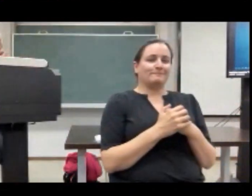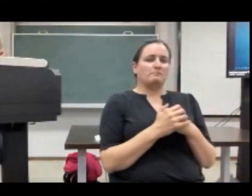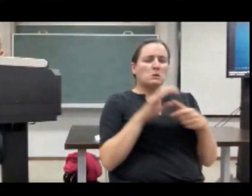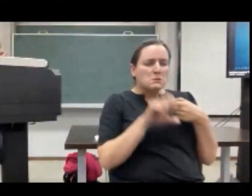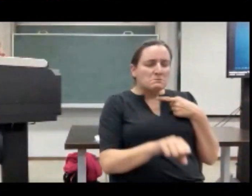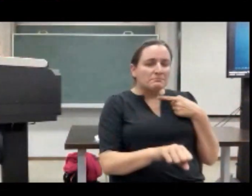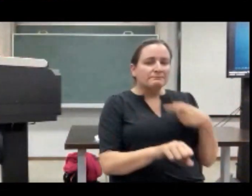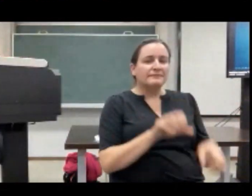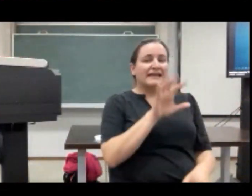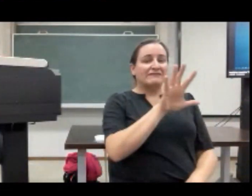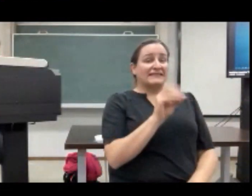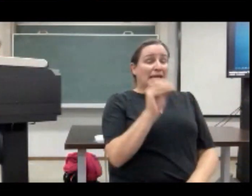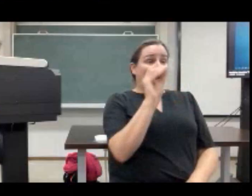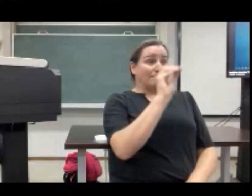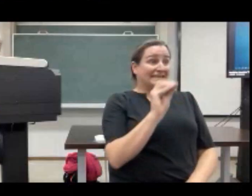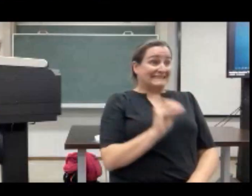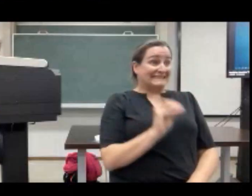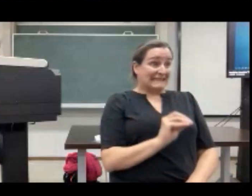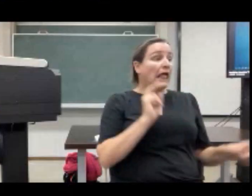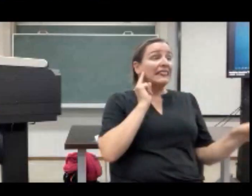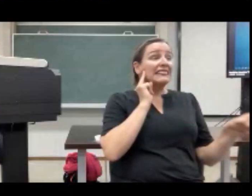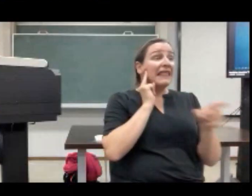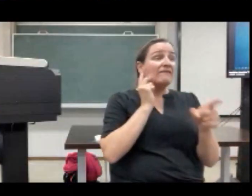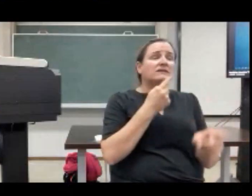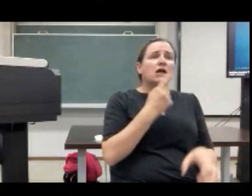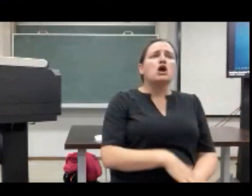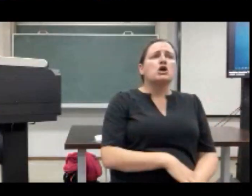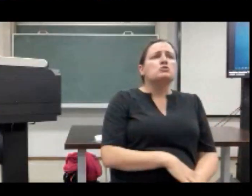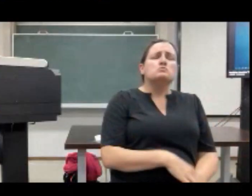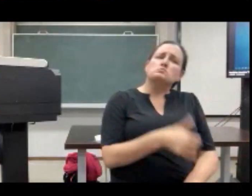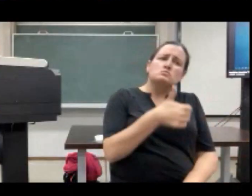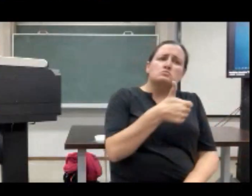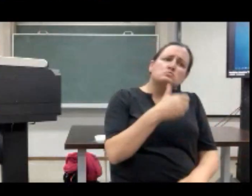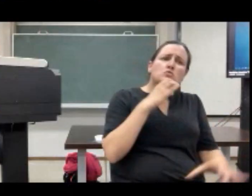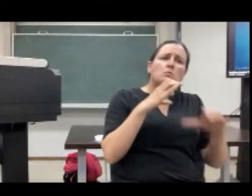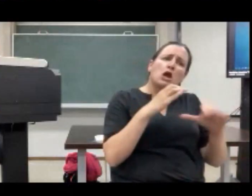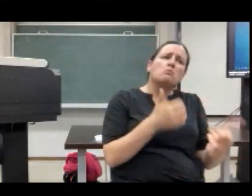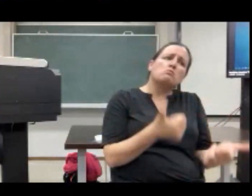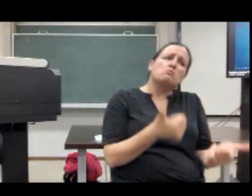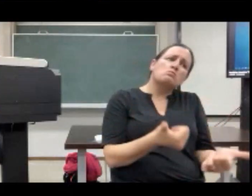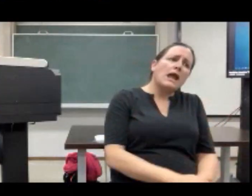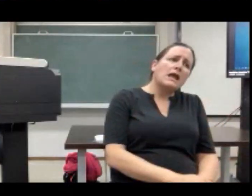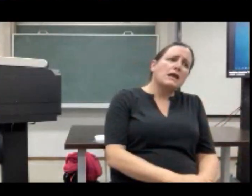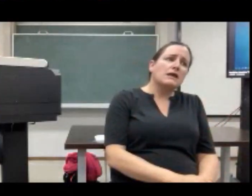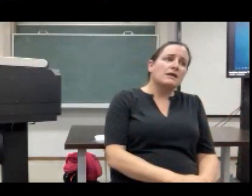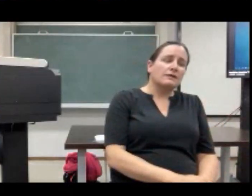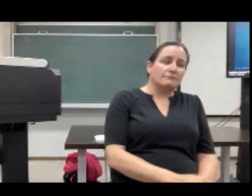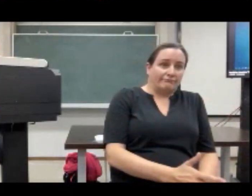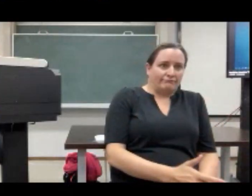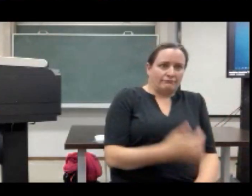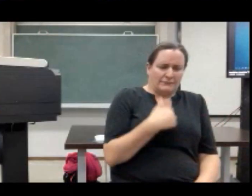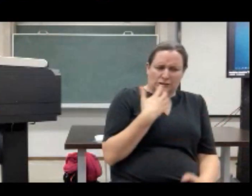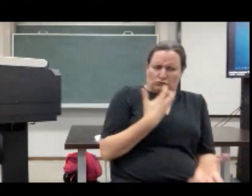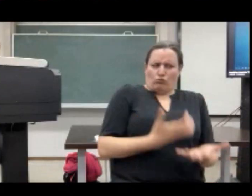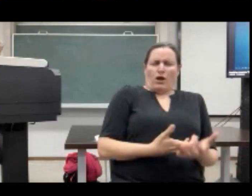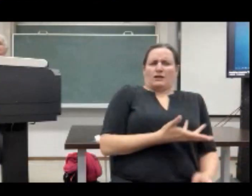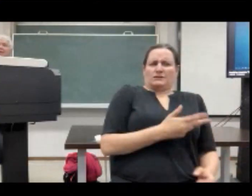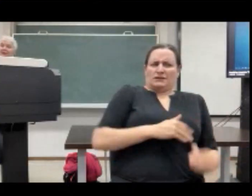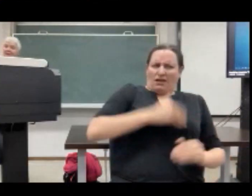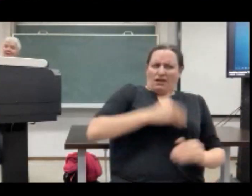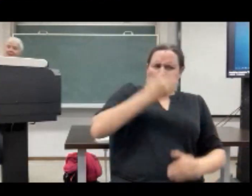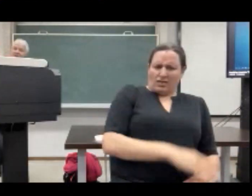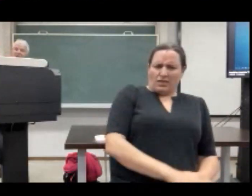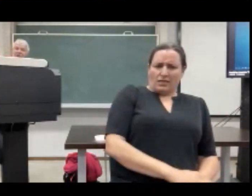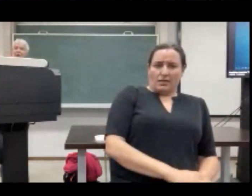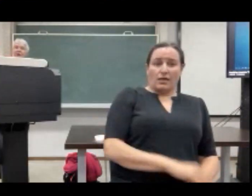50% of the deaf patients thought the communication was okay, which is surprisingly high. 90%